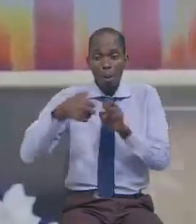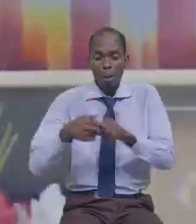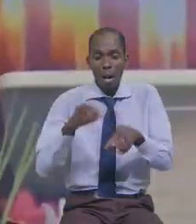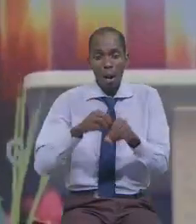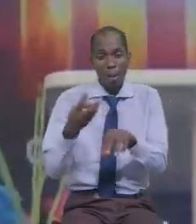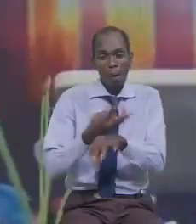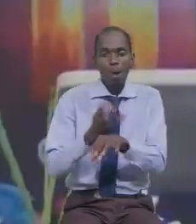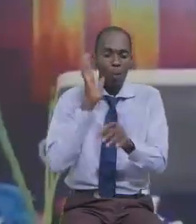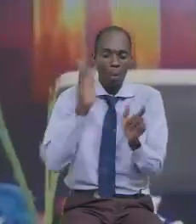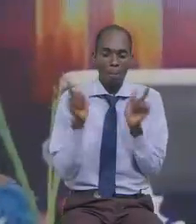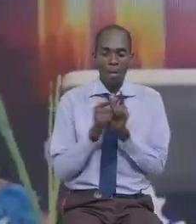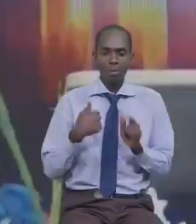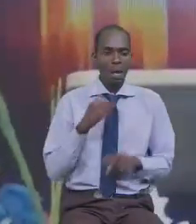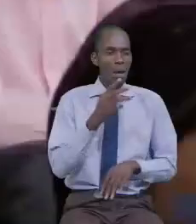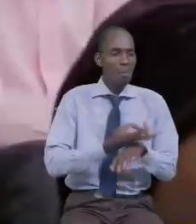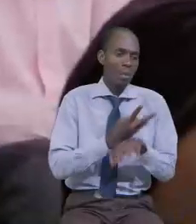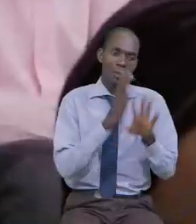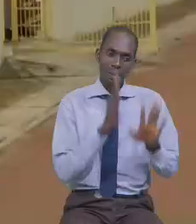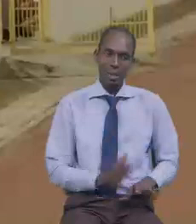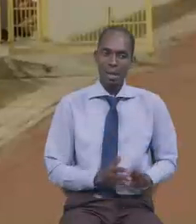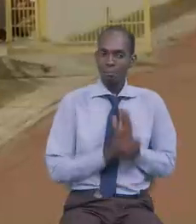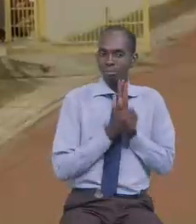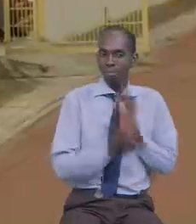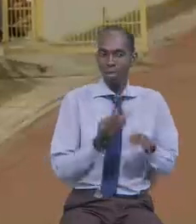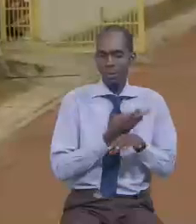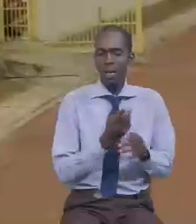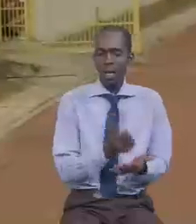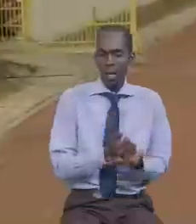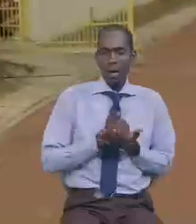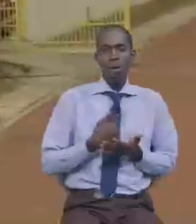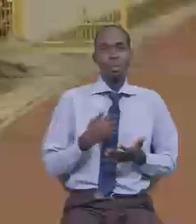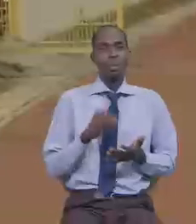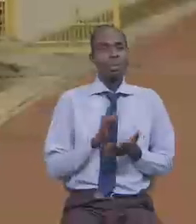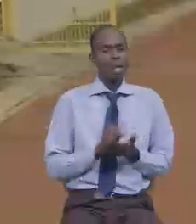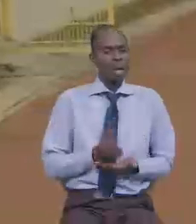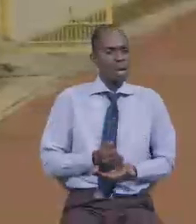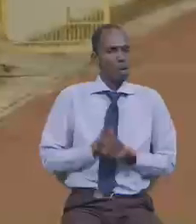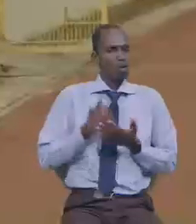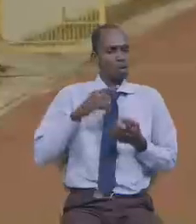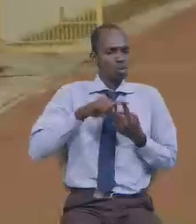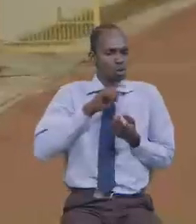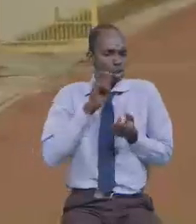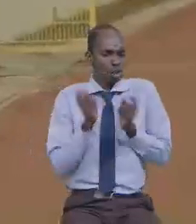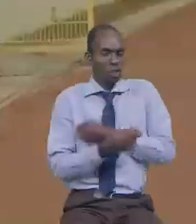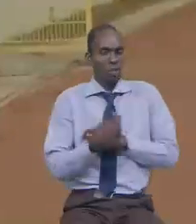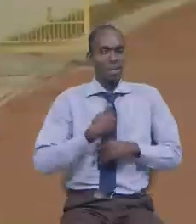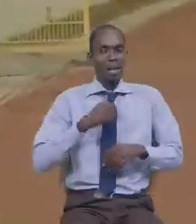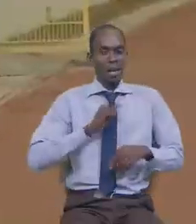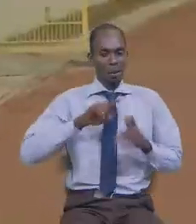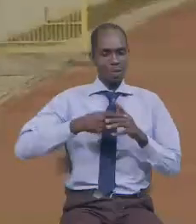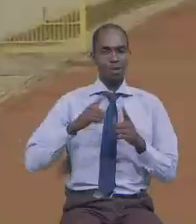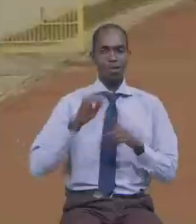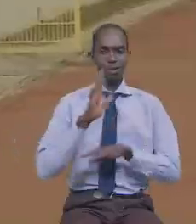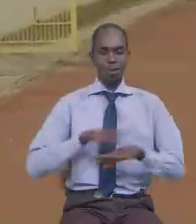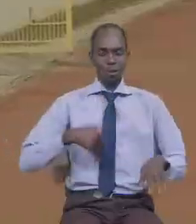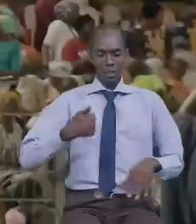me. That changed my language. I started calling myself mathematician. When I